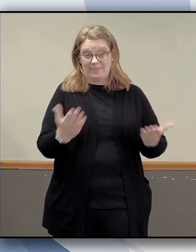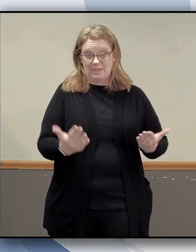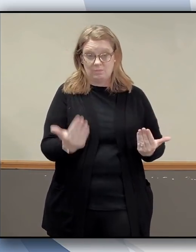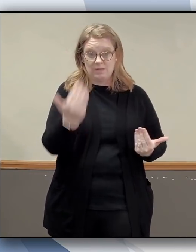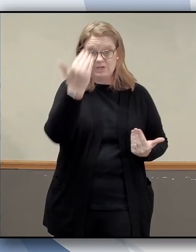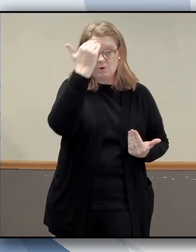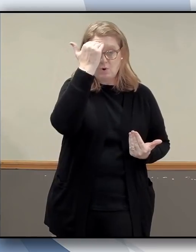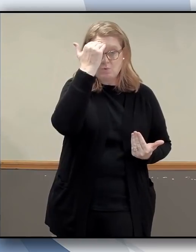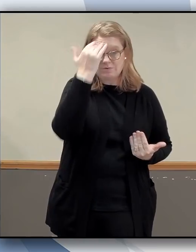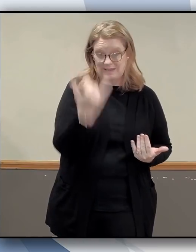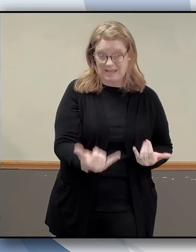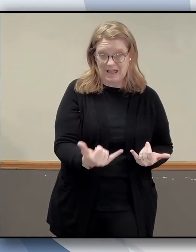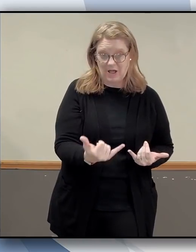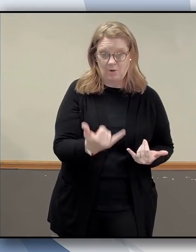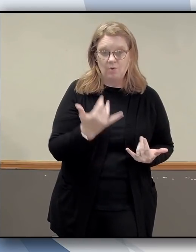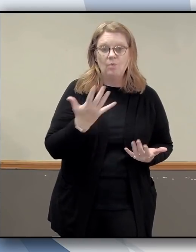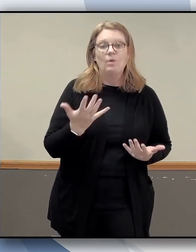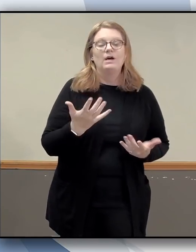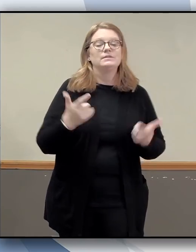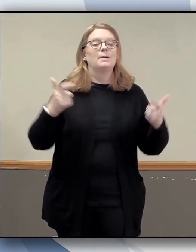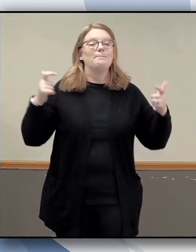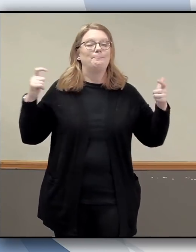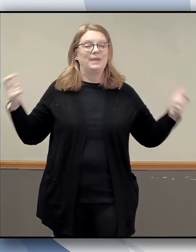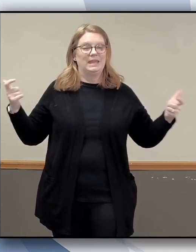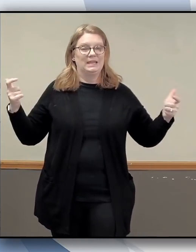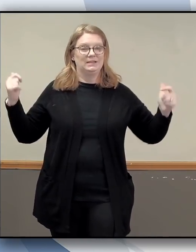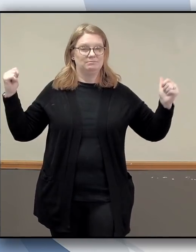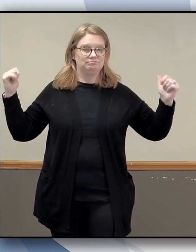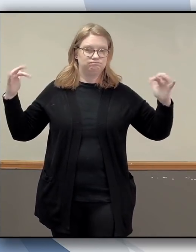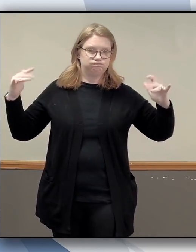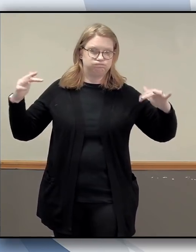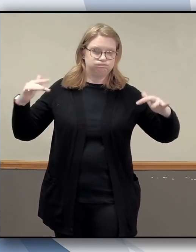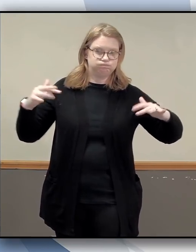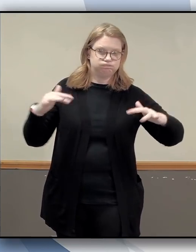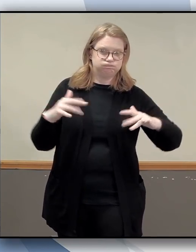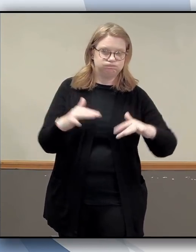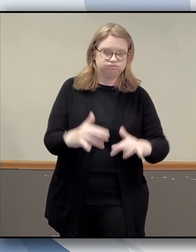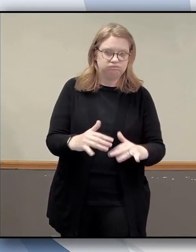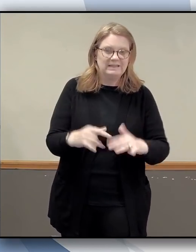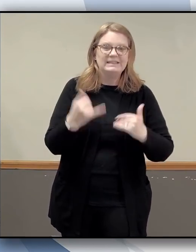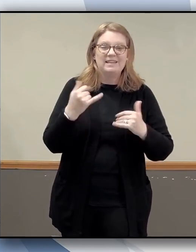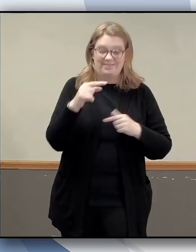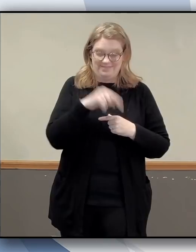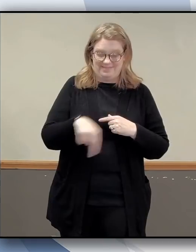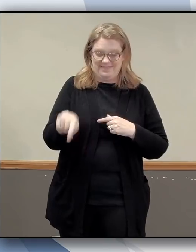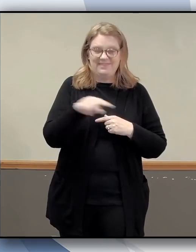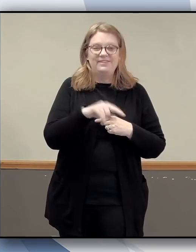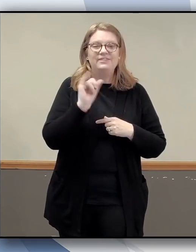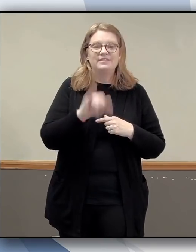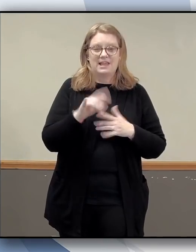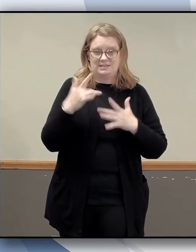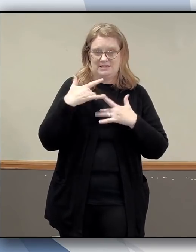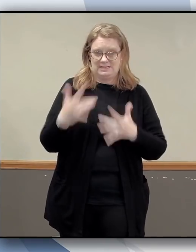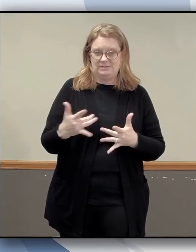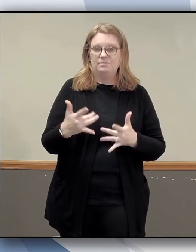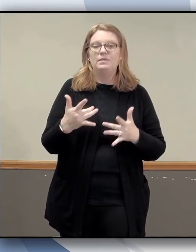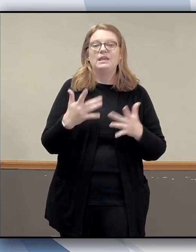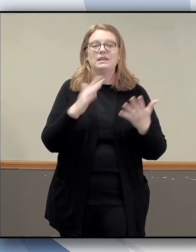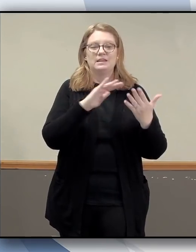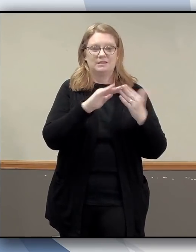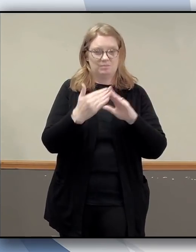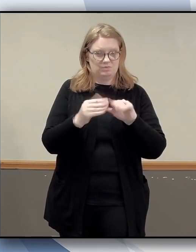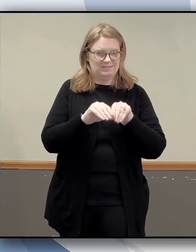last spring is that large gatherings continue to be a major source of community spread. And those large gatherings could